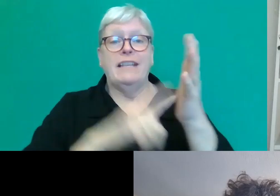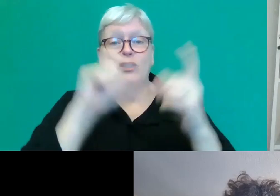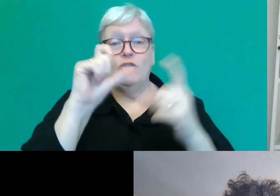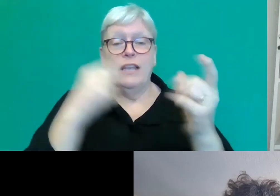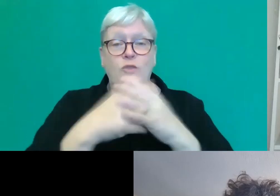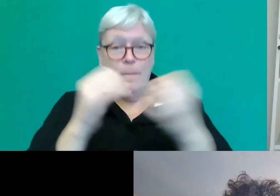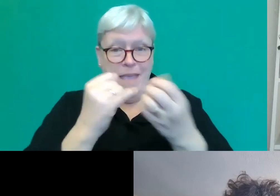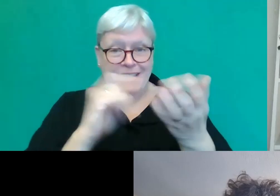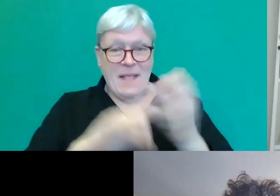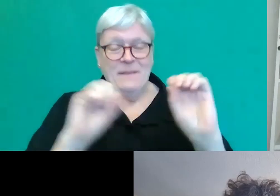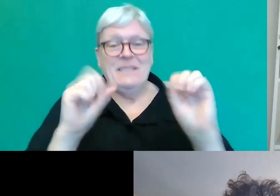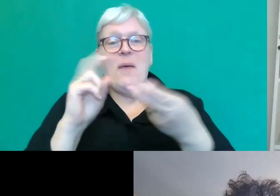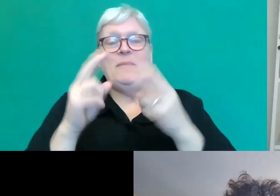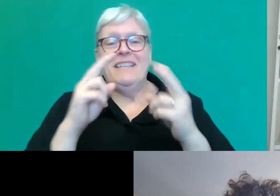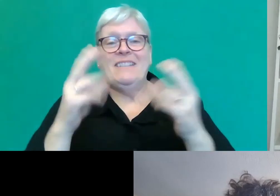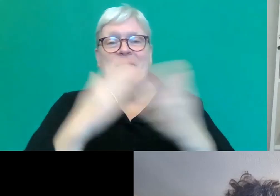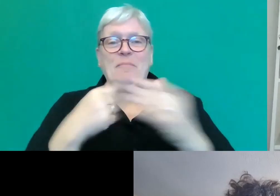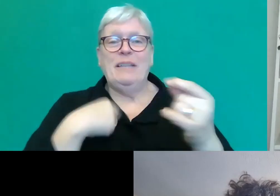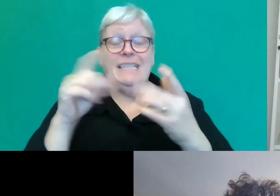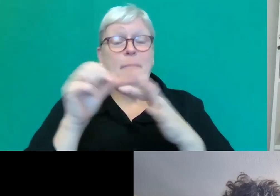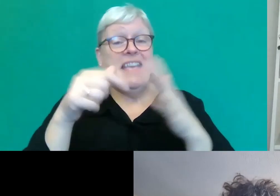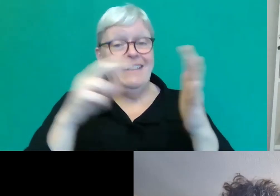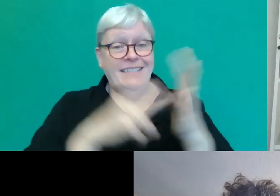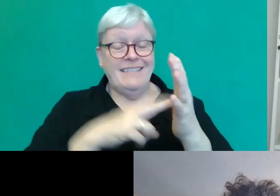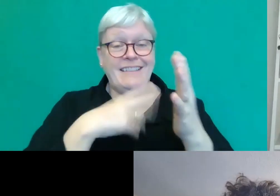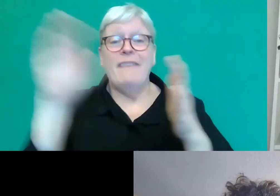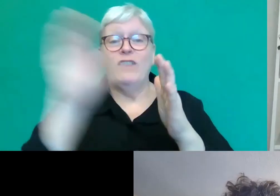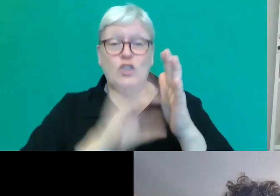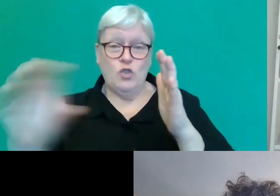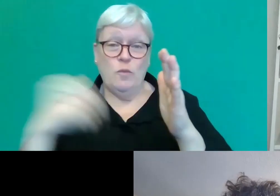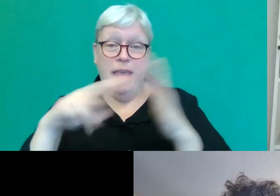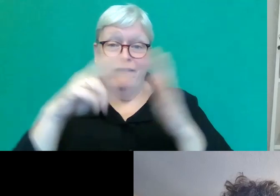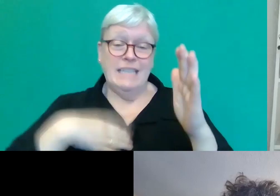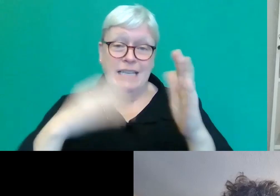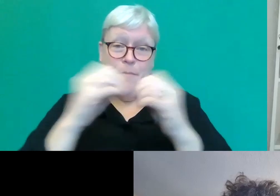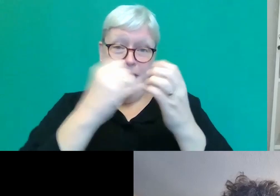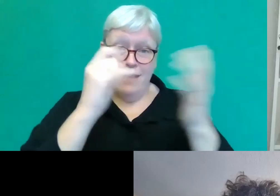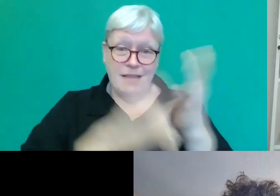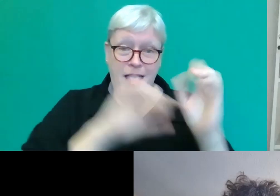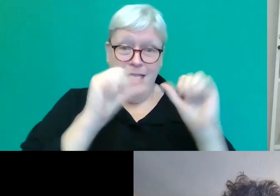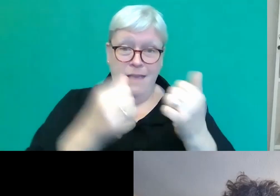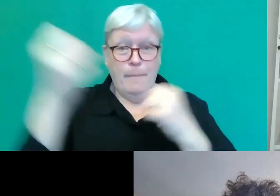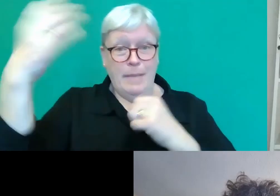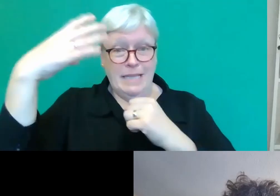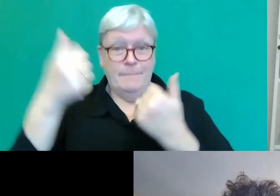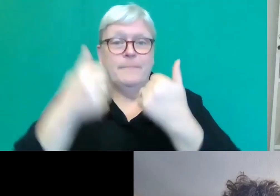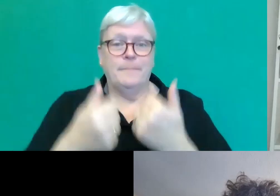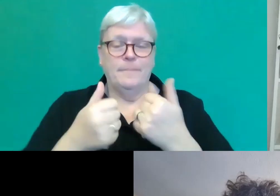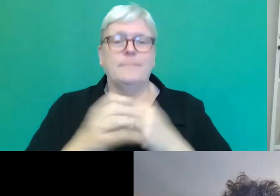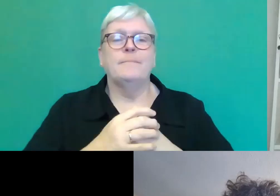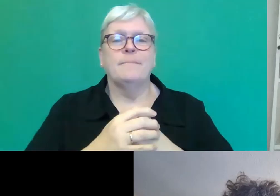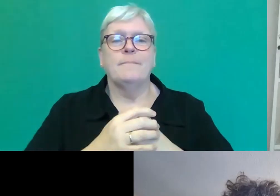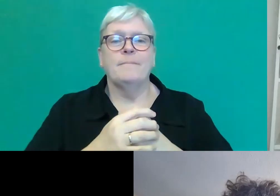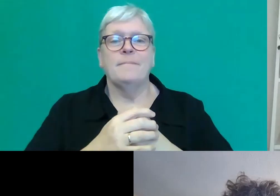BSL interpretation. Please do pin her via Zoom if you're a BSL user. Okay. I think that's